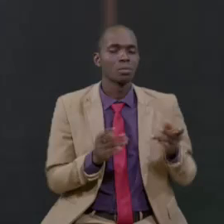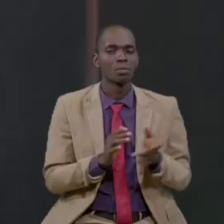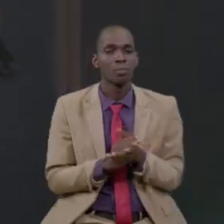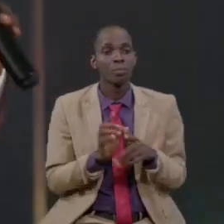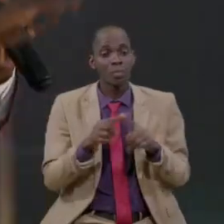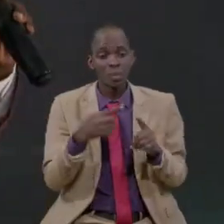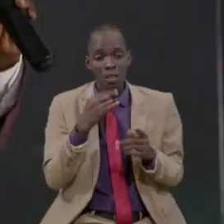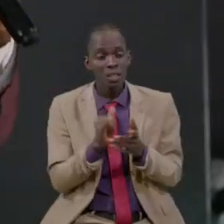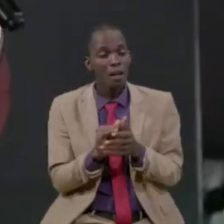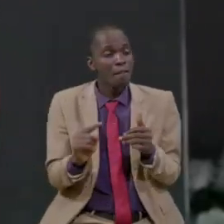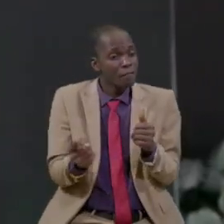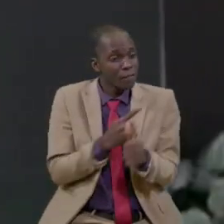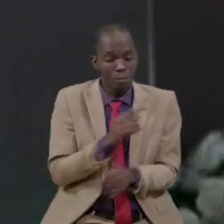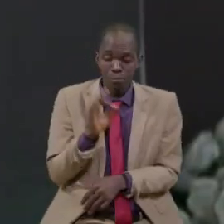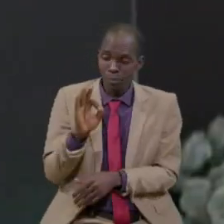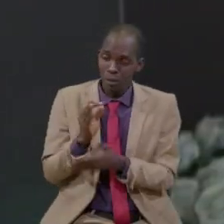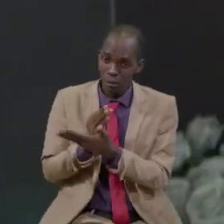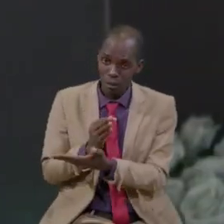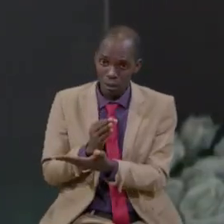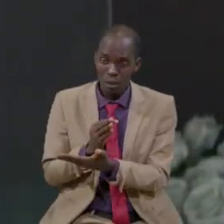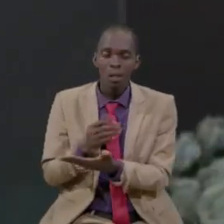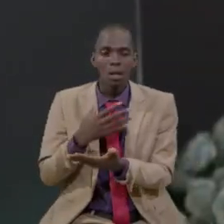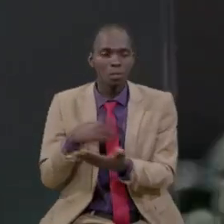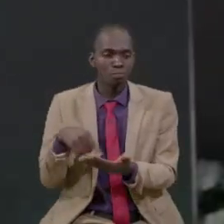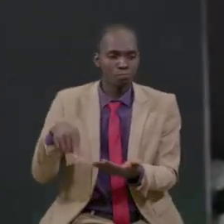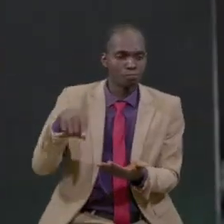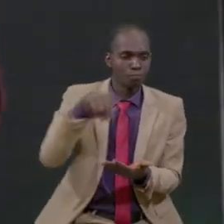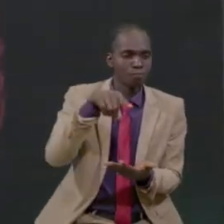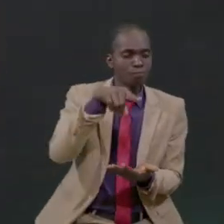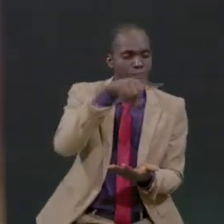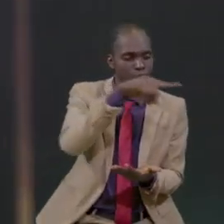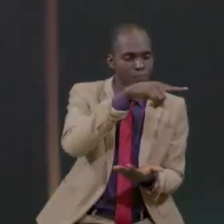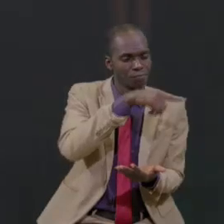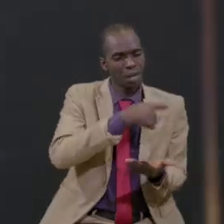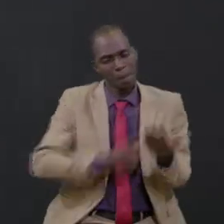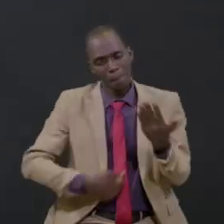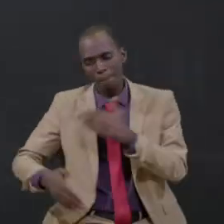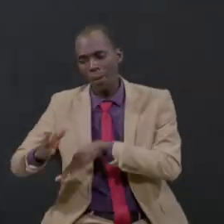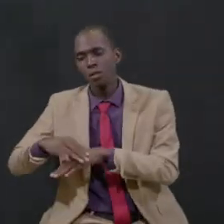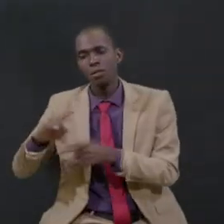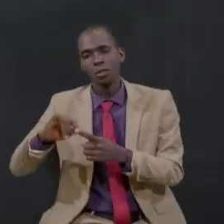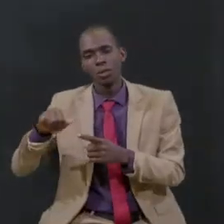on simultaneously. One Jerusalem, and now we're in Ahoda.